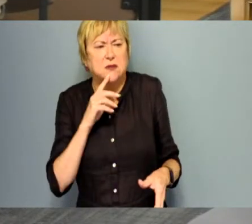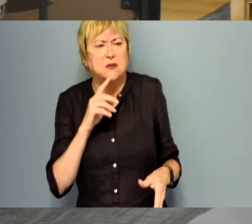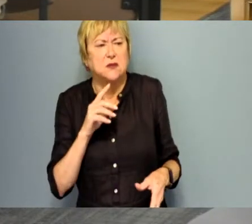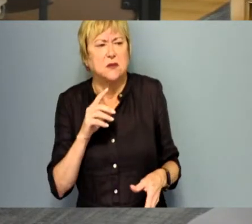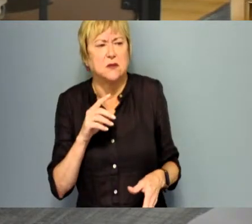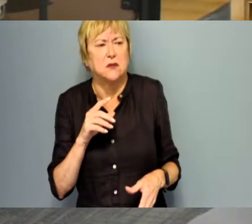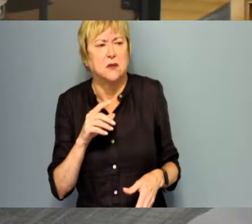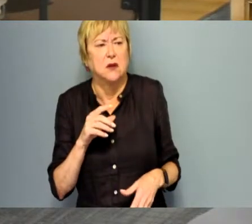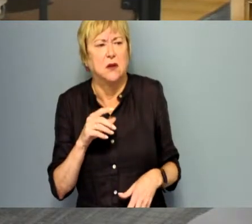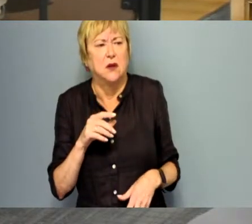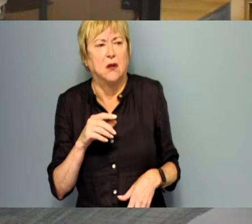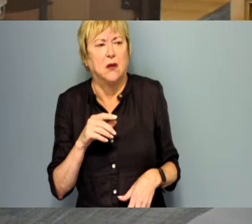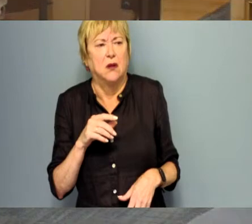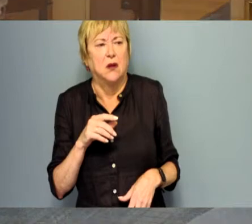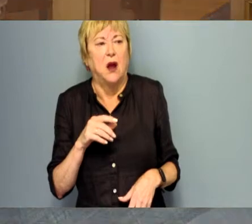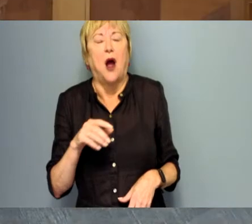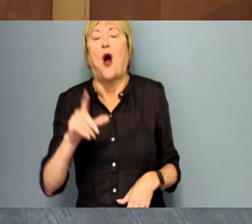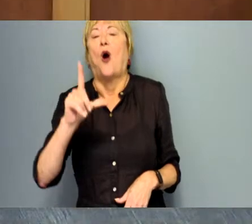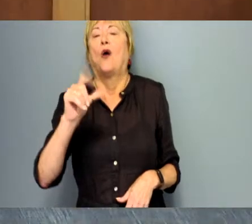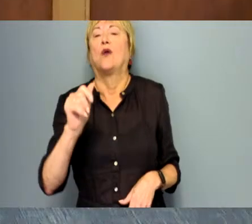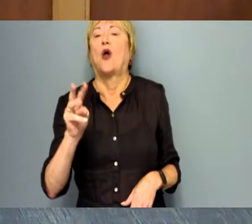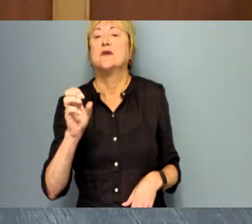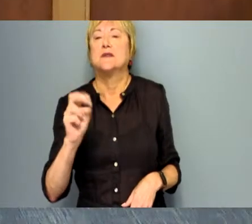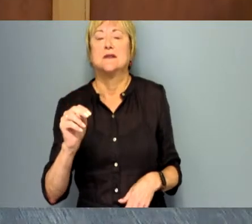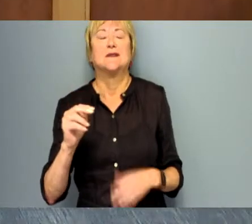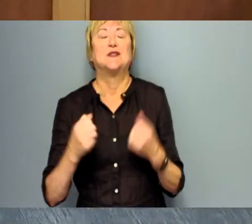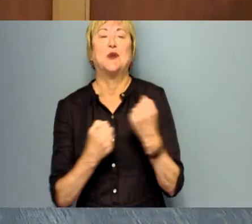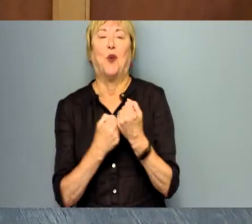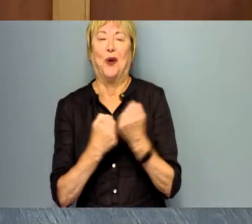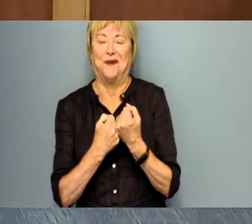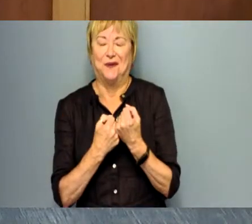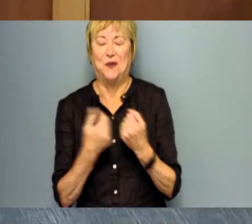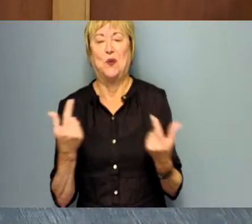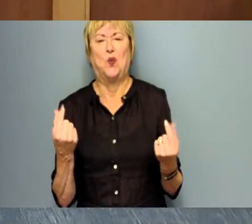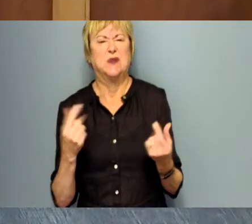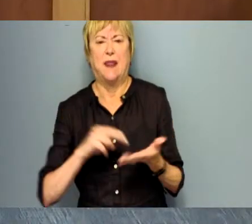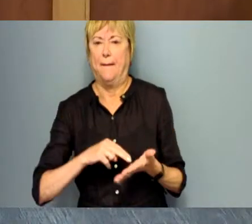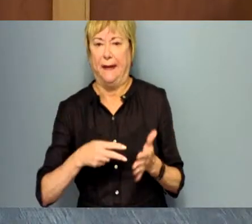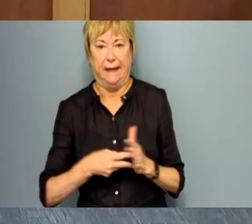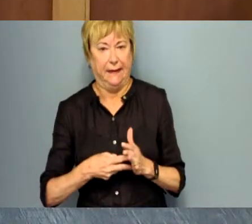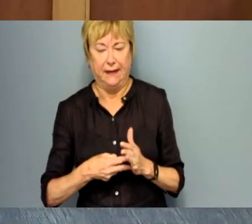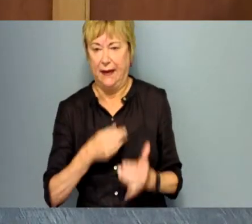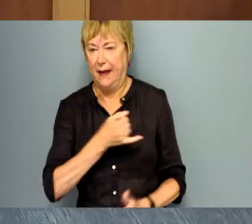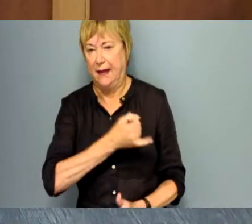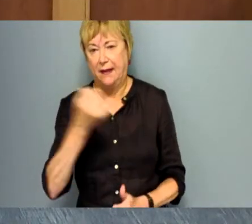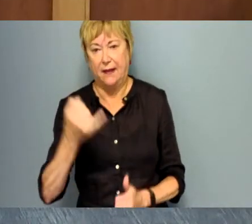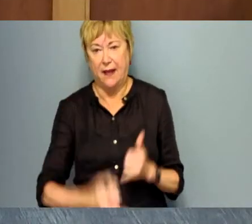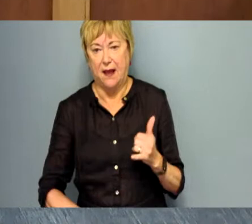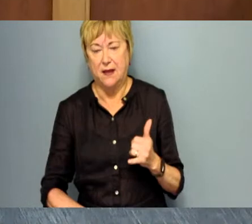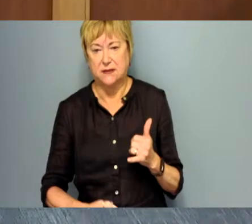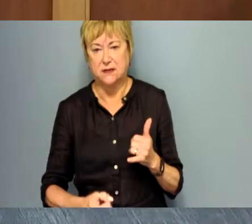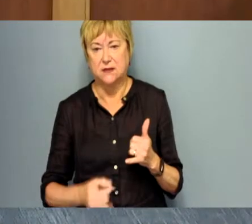support? And my last point is item number 15,